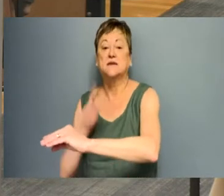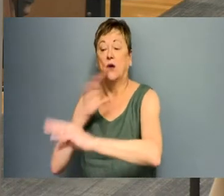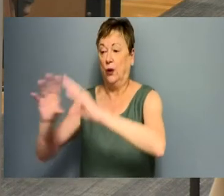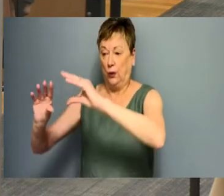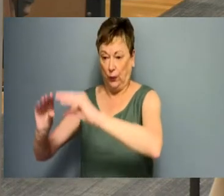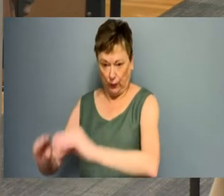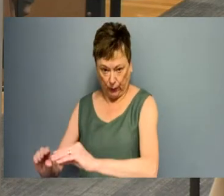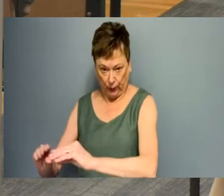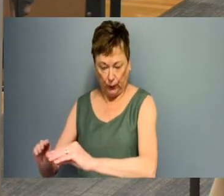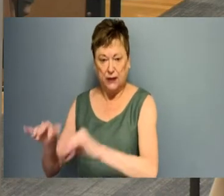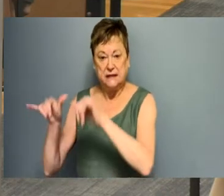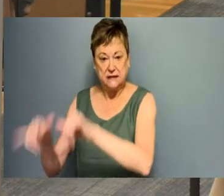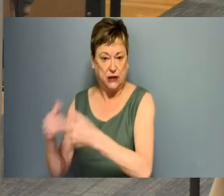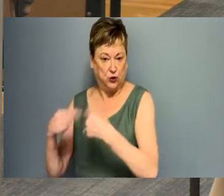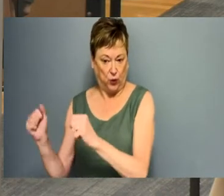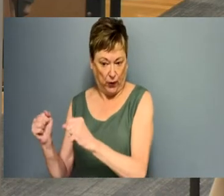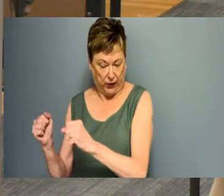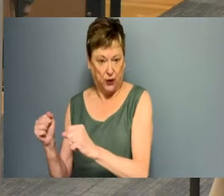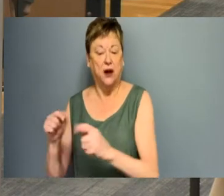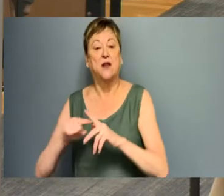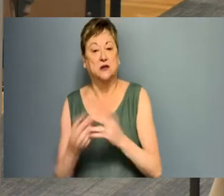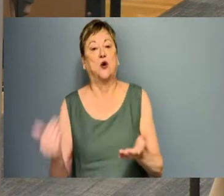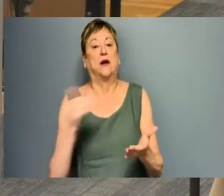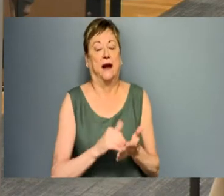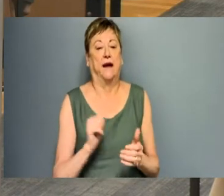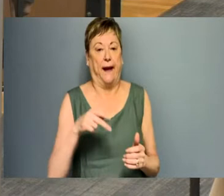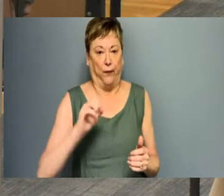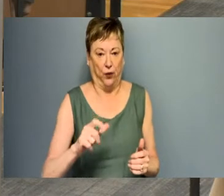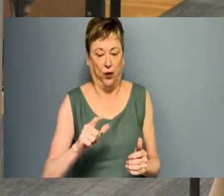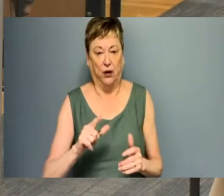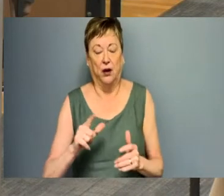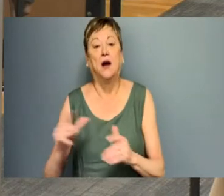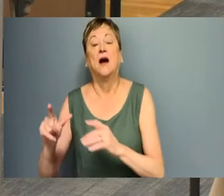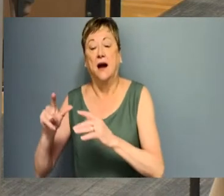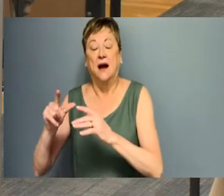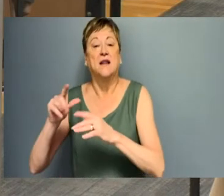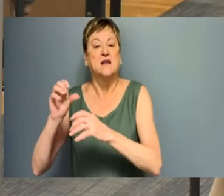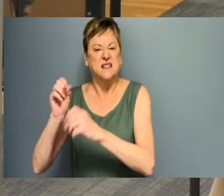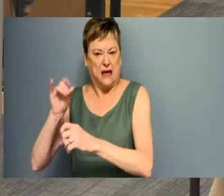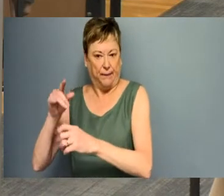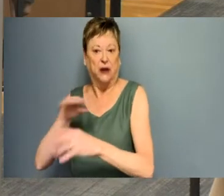winter, and then start up again in April, reworking the sediments into the soil and